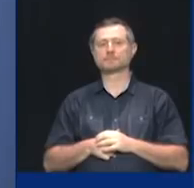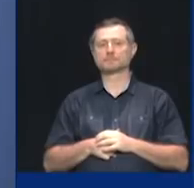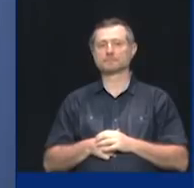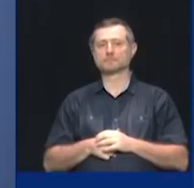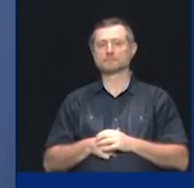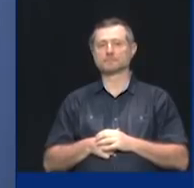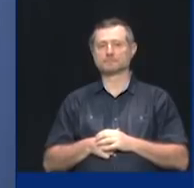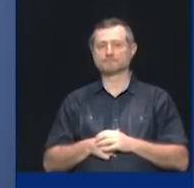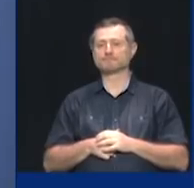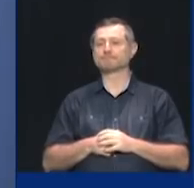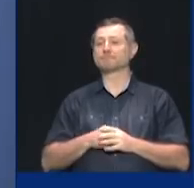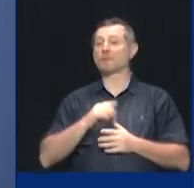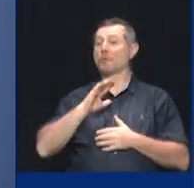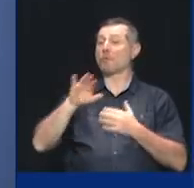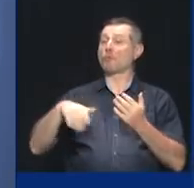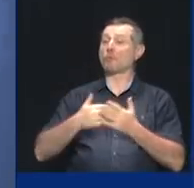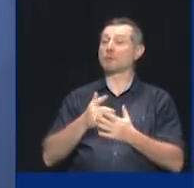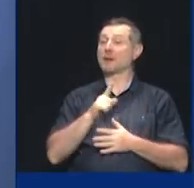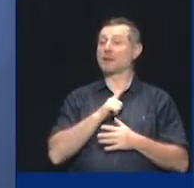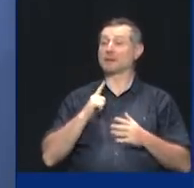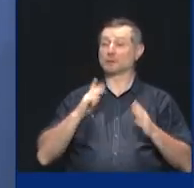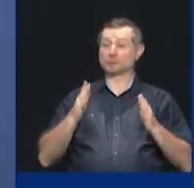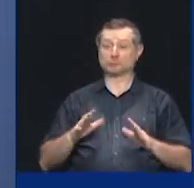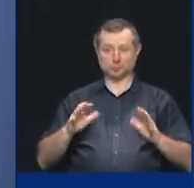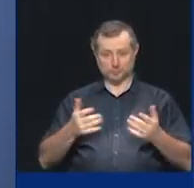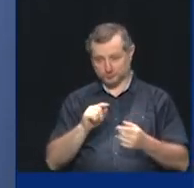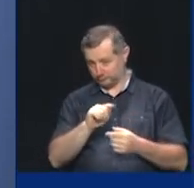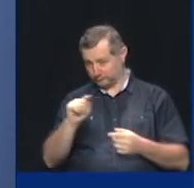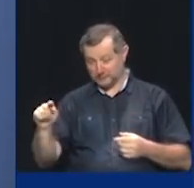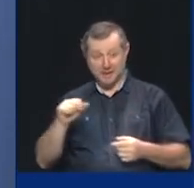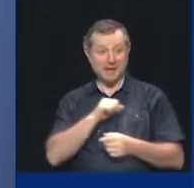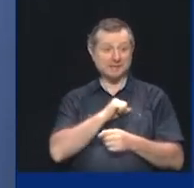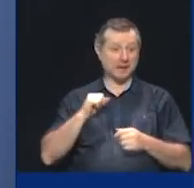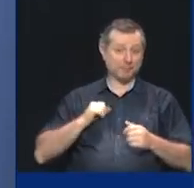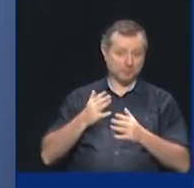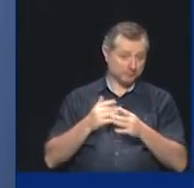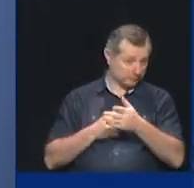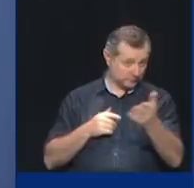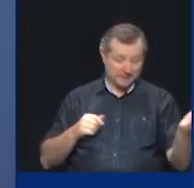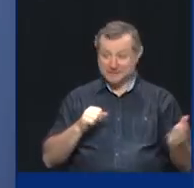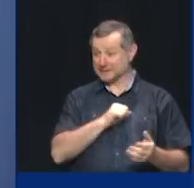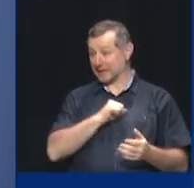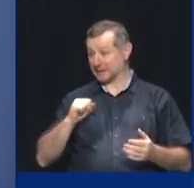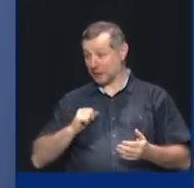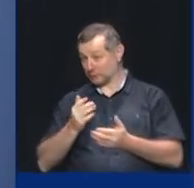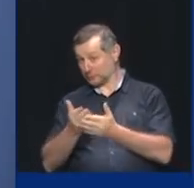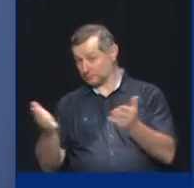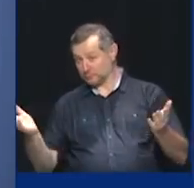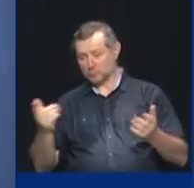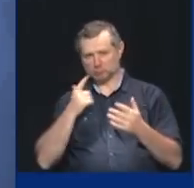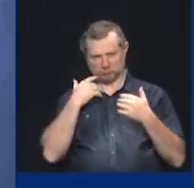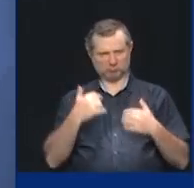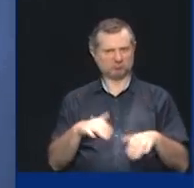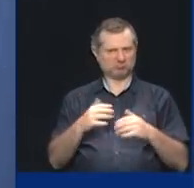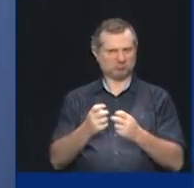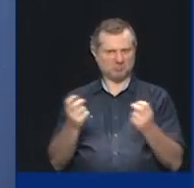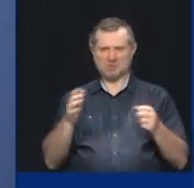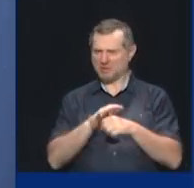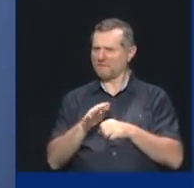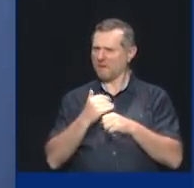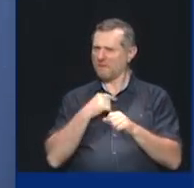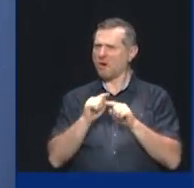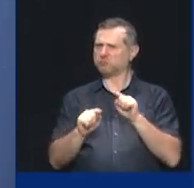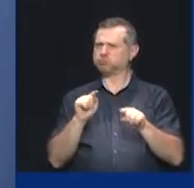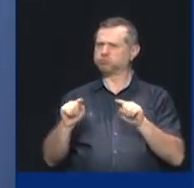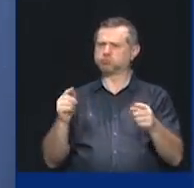To all the elected officials who are here, to the assembly members and the senators, there are enough here, I think. We have a quorum. We could do a special